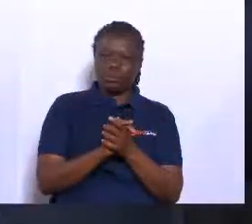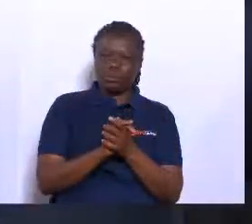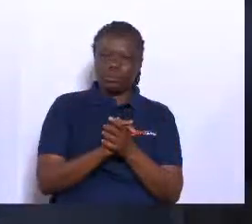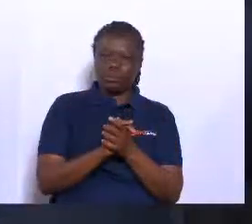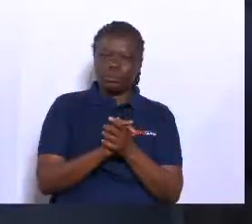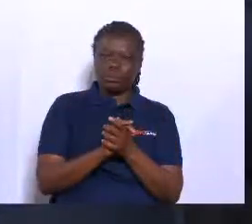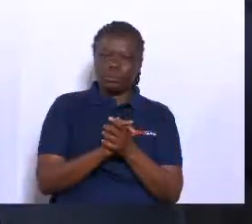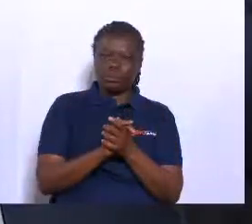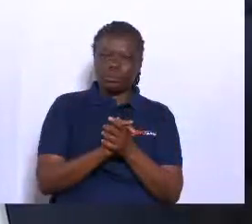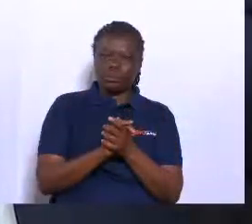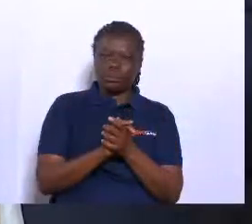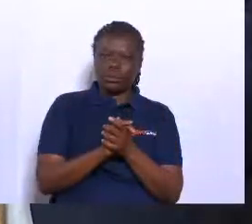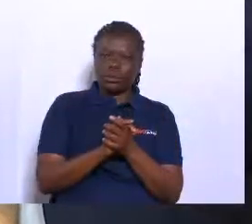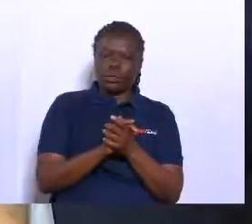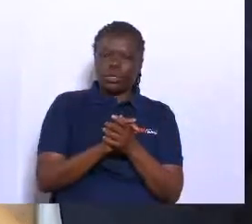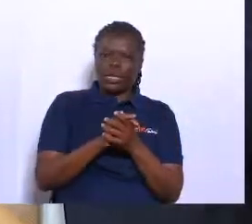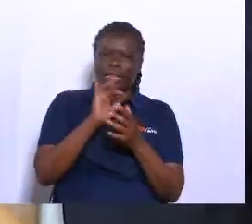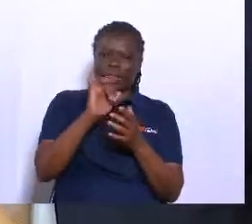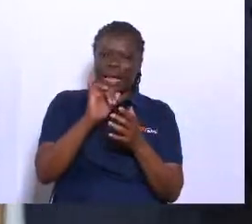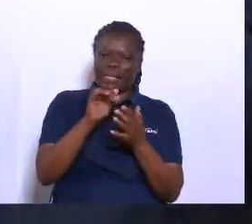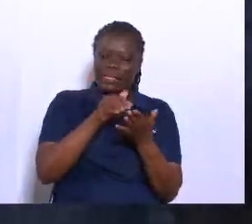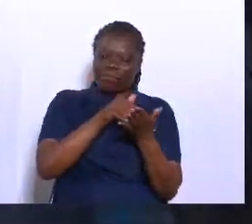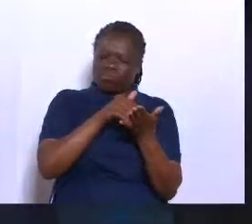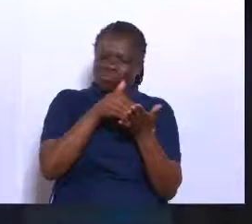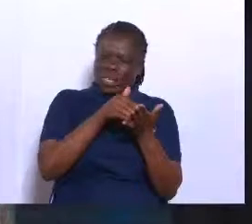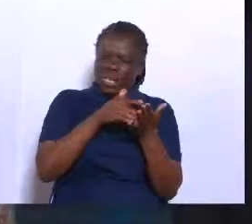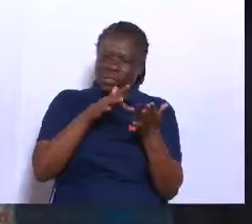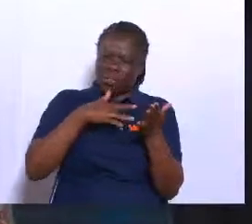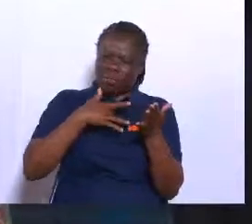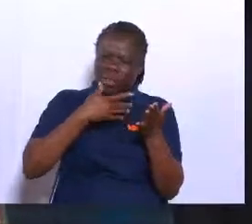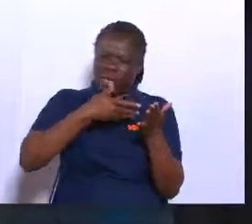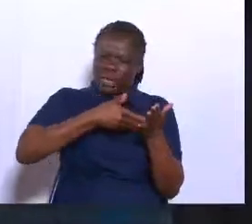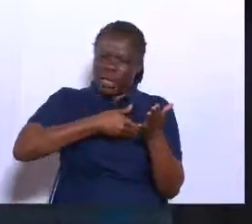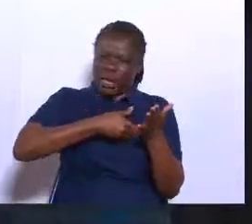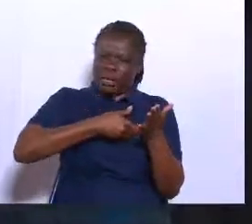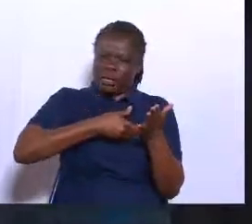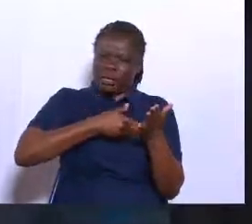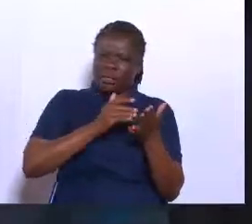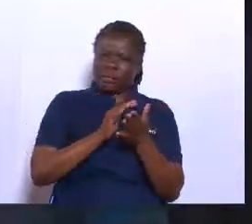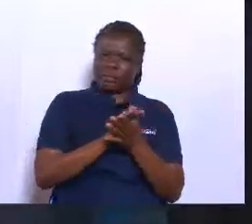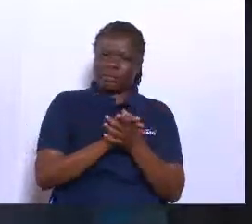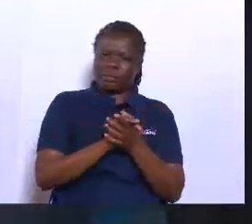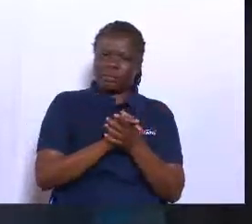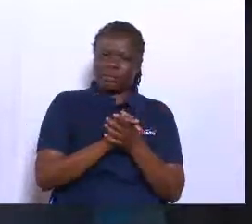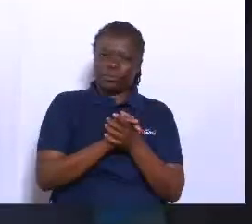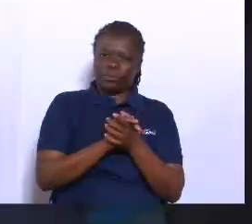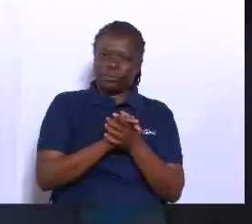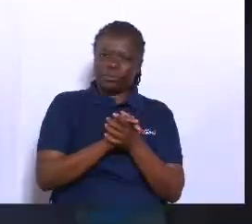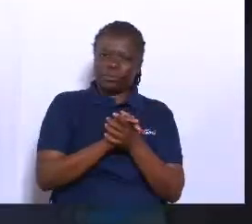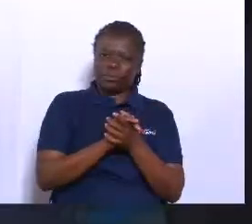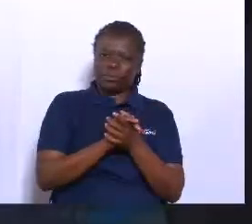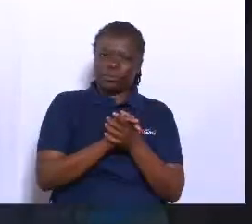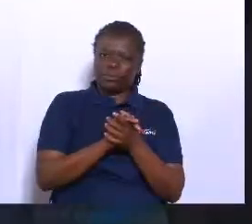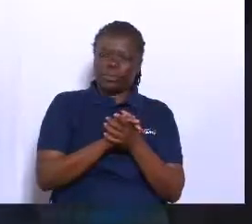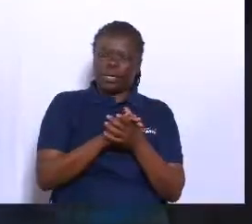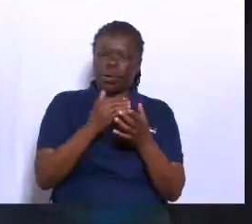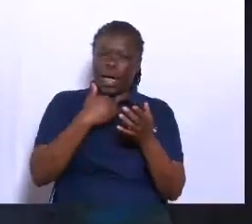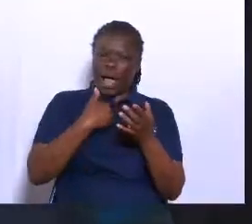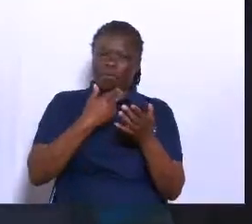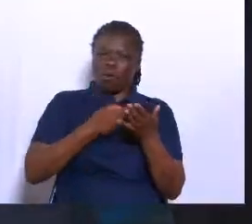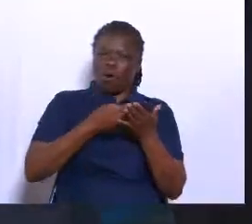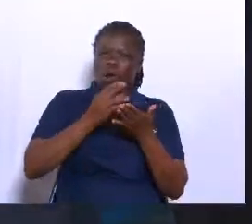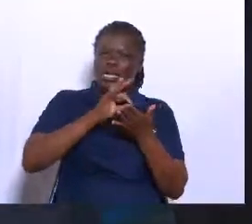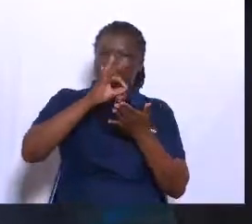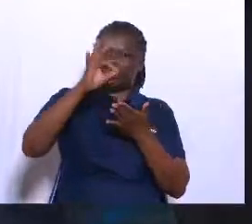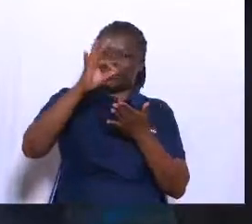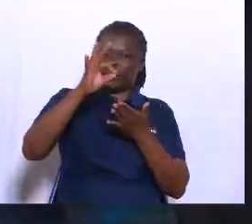That tugging you feel in your heart. Ile sauti nyororo unayoisikia mawazoni mwako. Is the Holy Spirit. Ni Roho